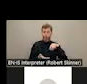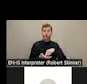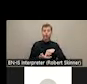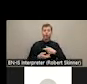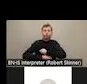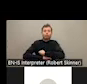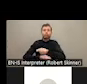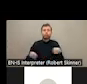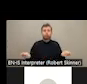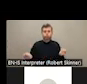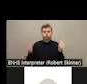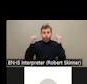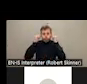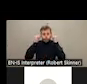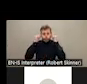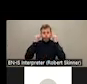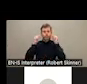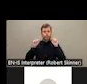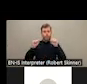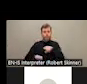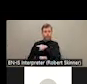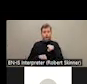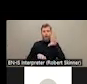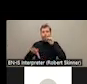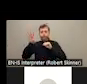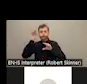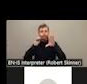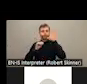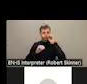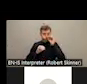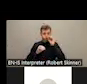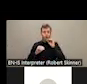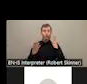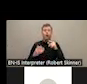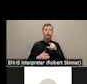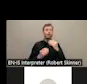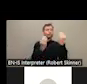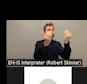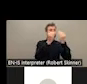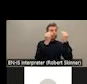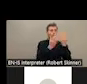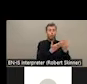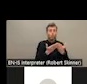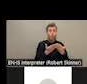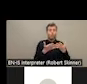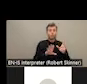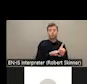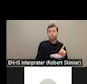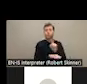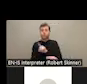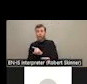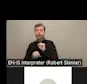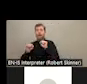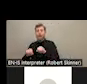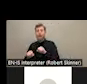the children to come back to these lessons as many times as they wish,